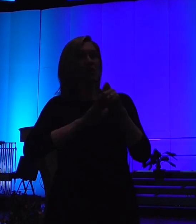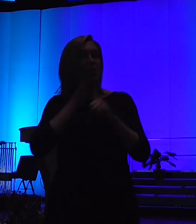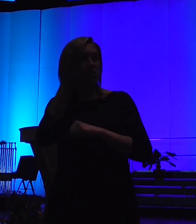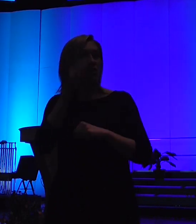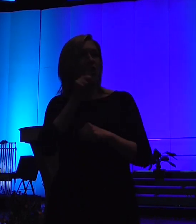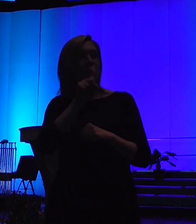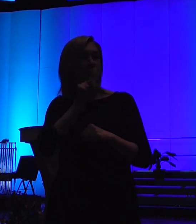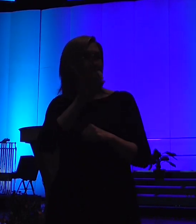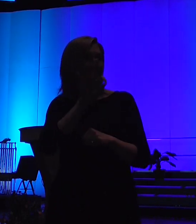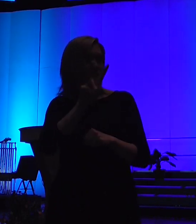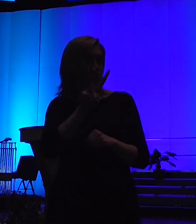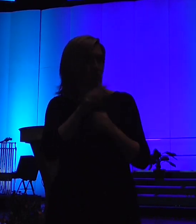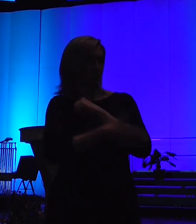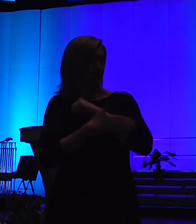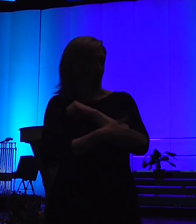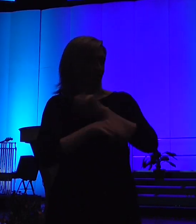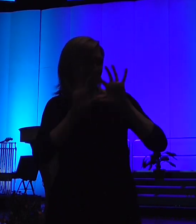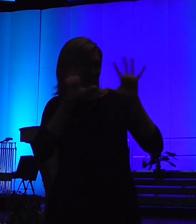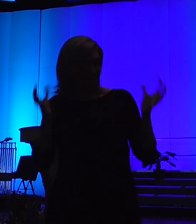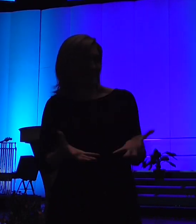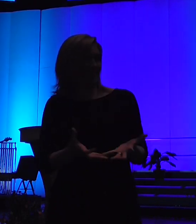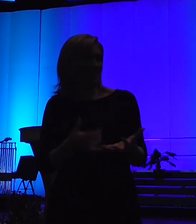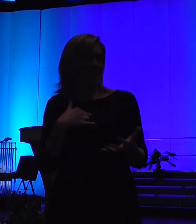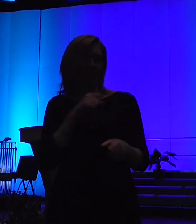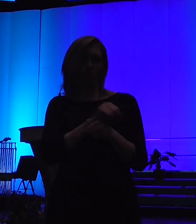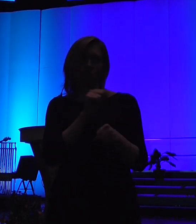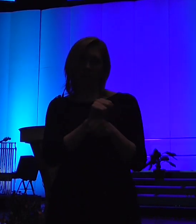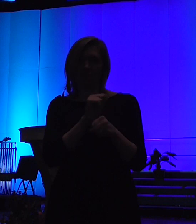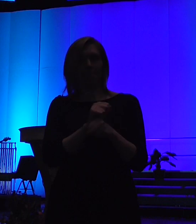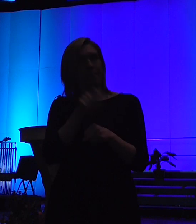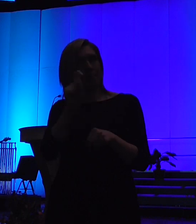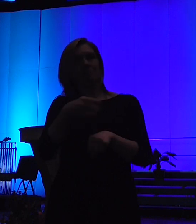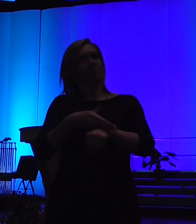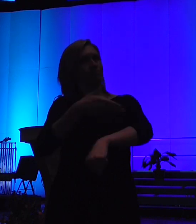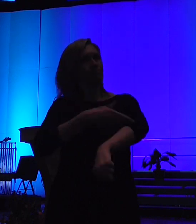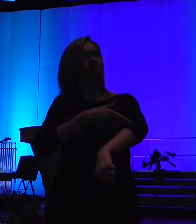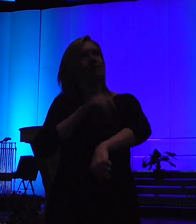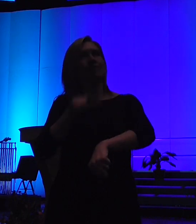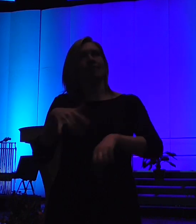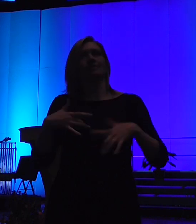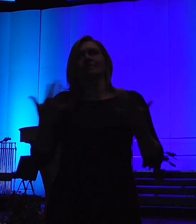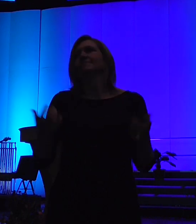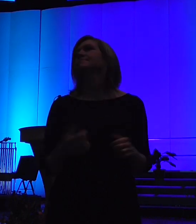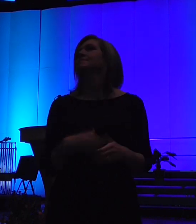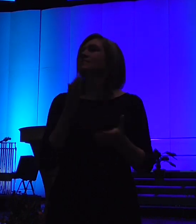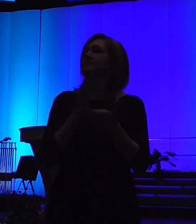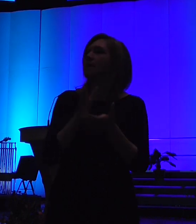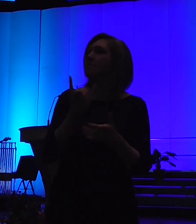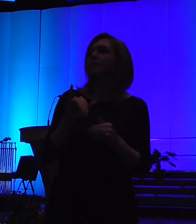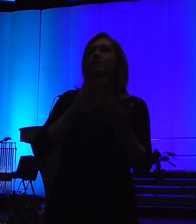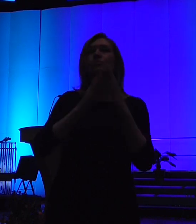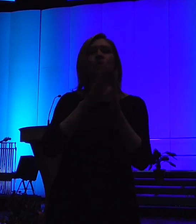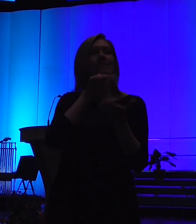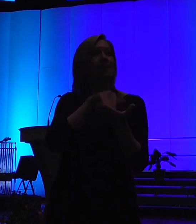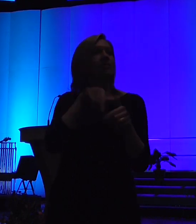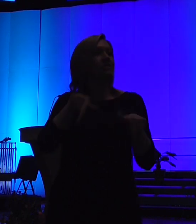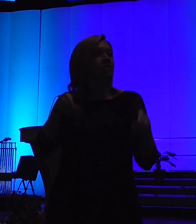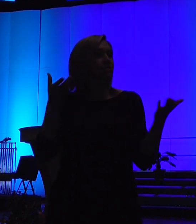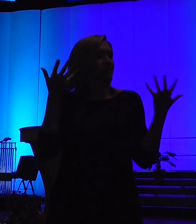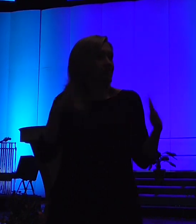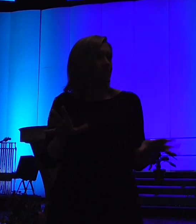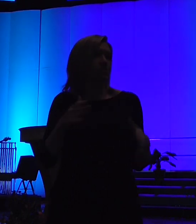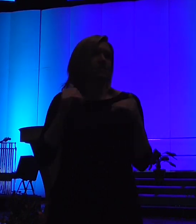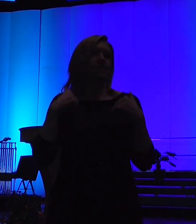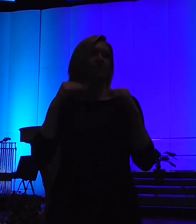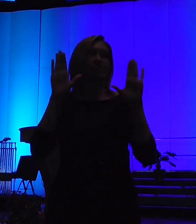countries around the world. We got work to do, and that's what we're up to. So stop over the community center after service and have a